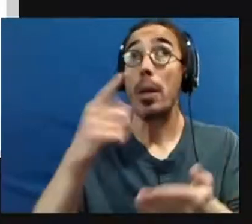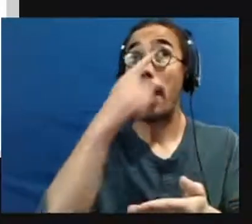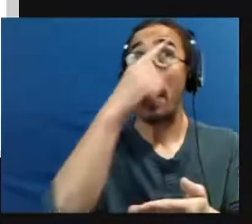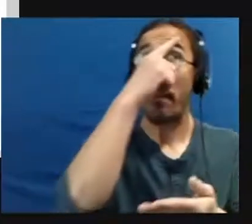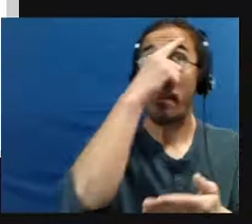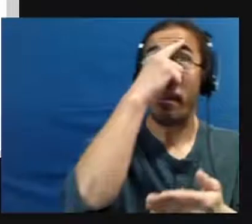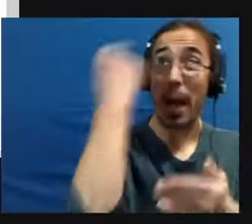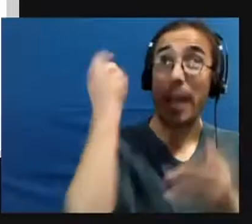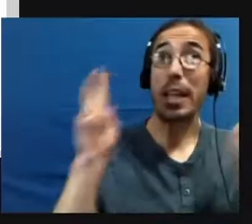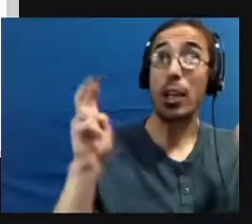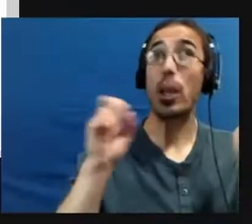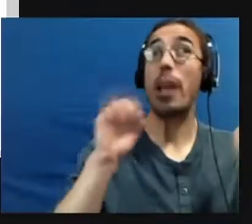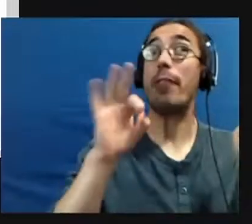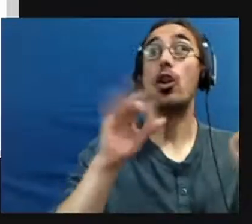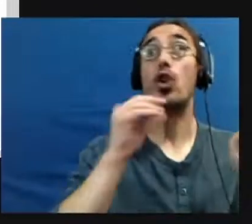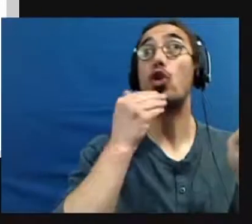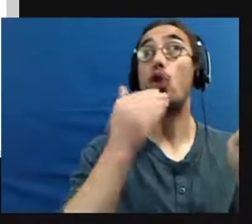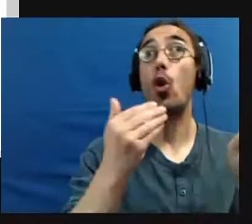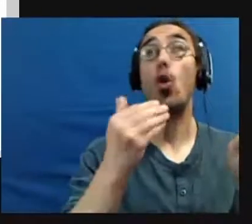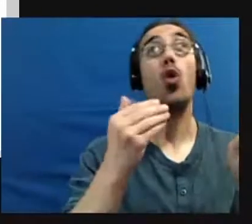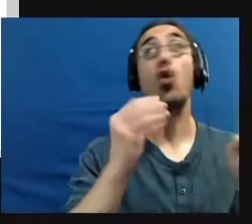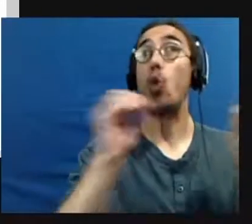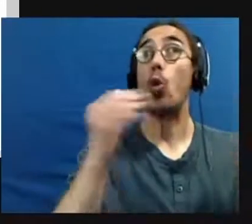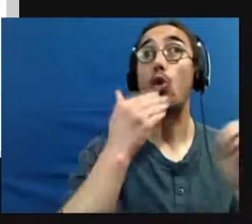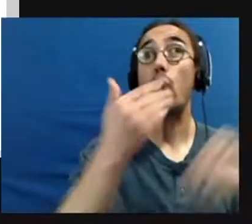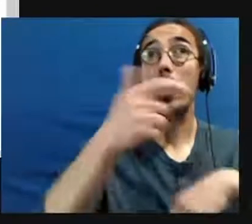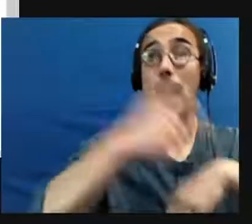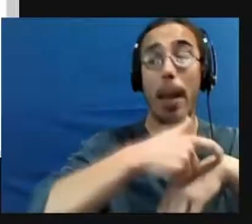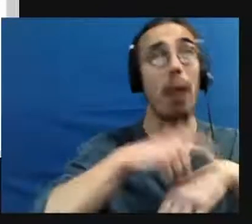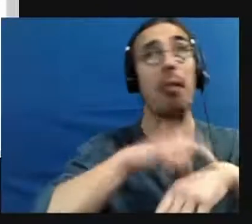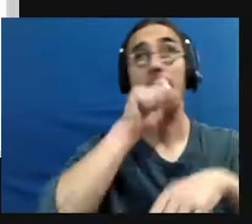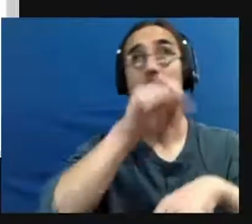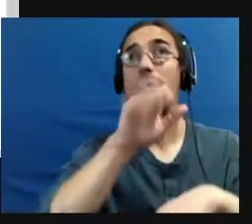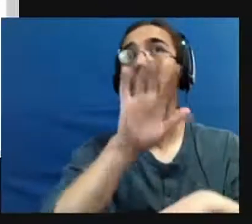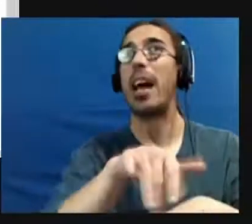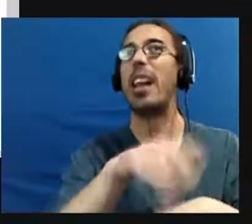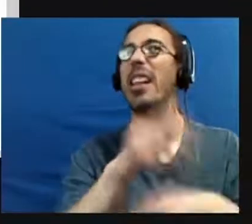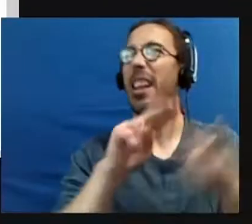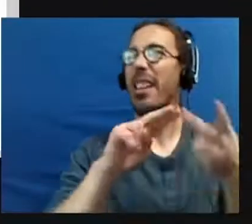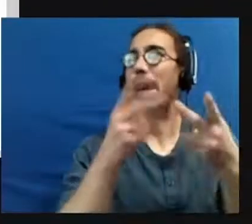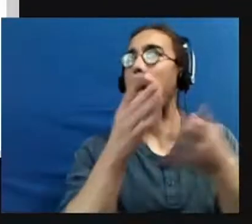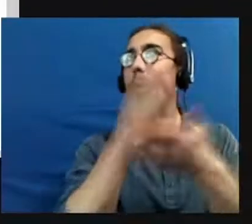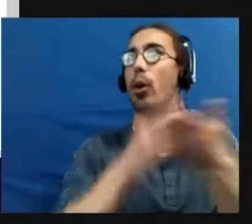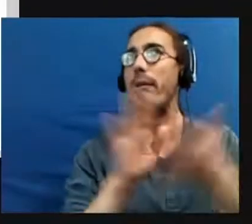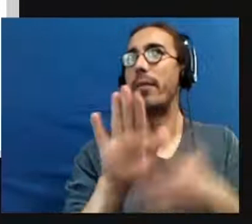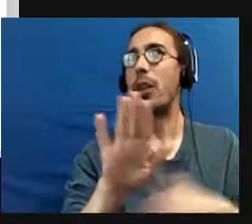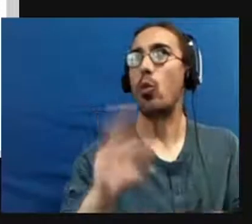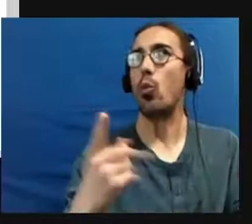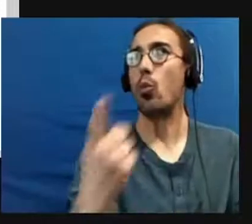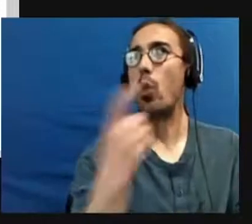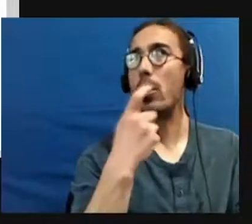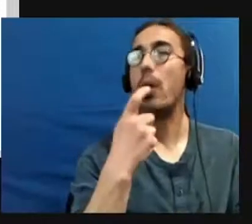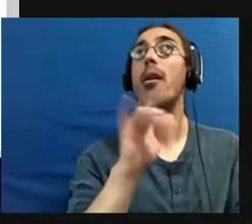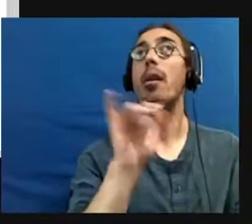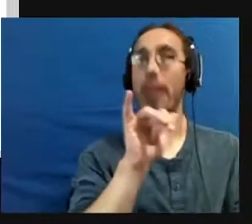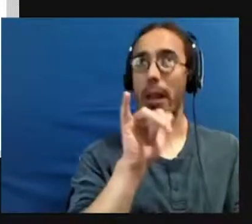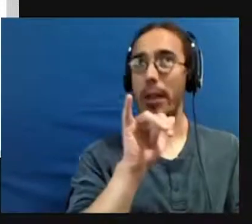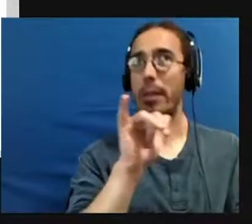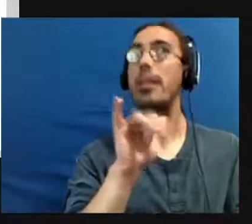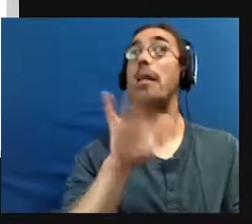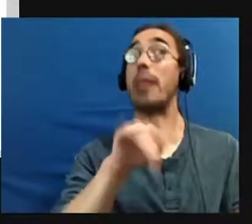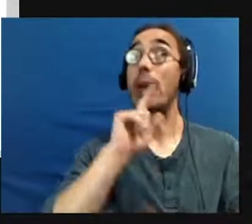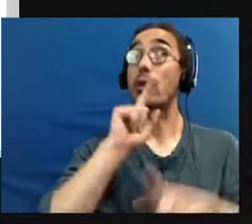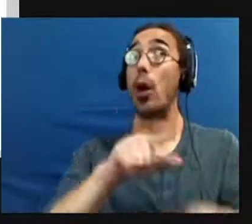been no good times? And I absolutely love this. I think that second portion is really kind of the answer that I would say,